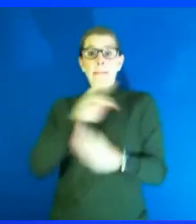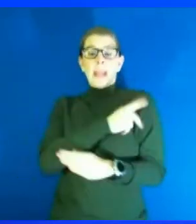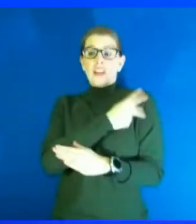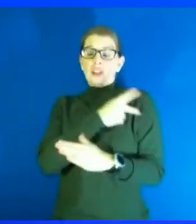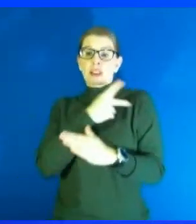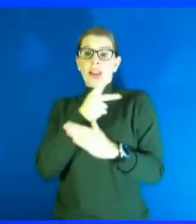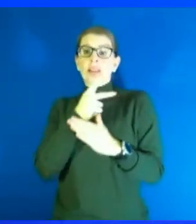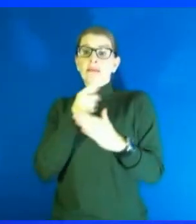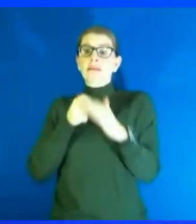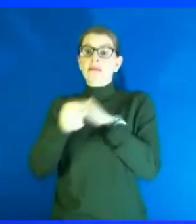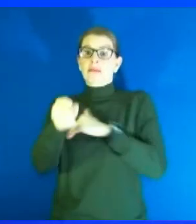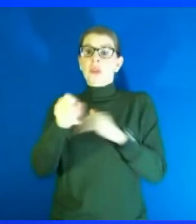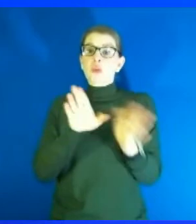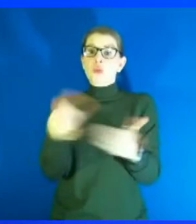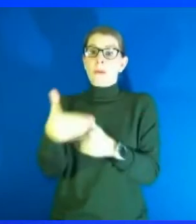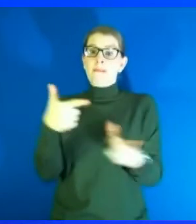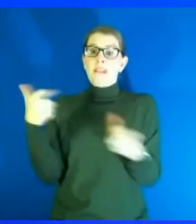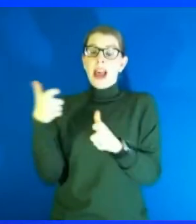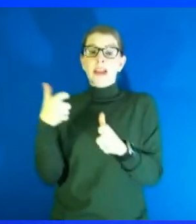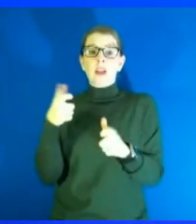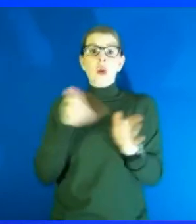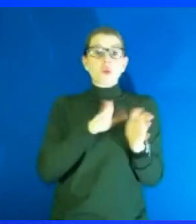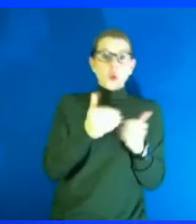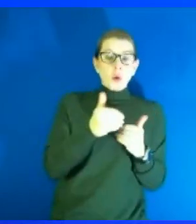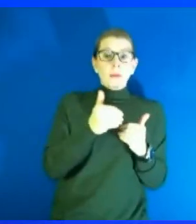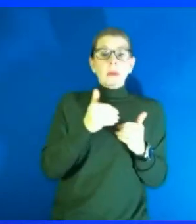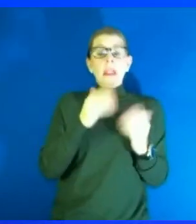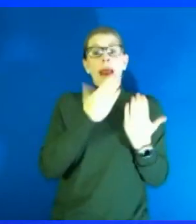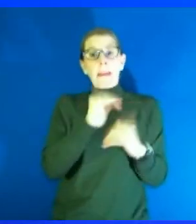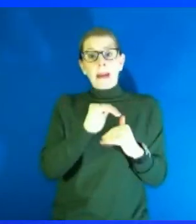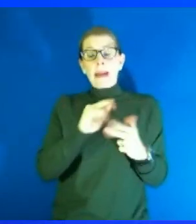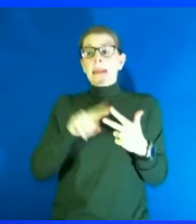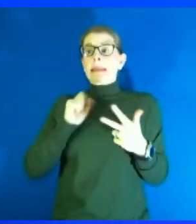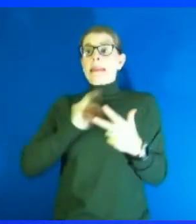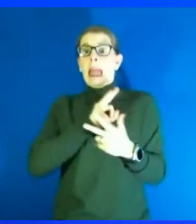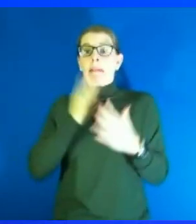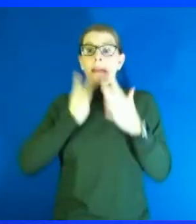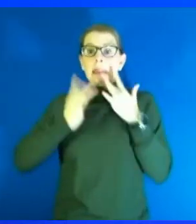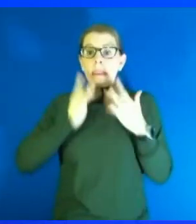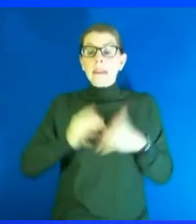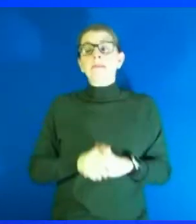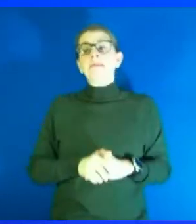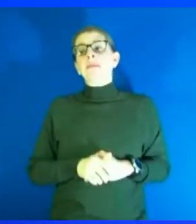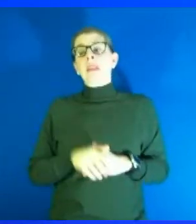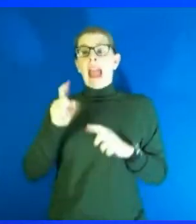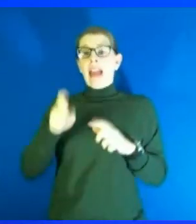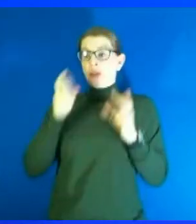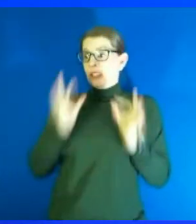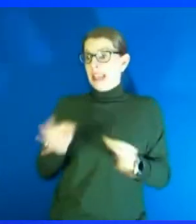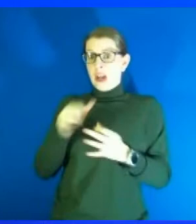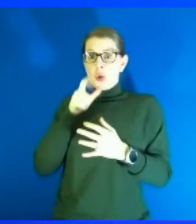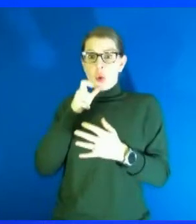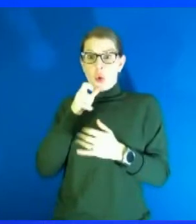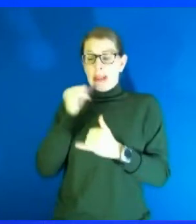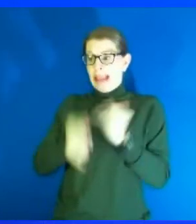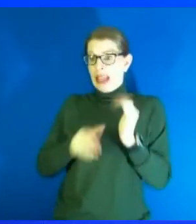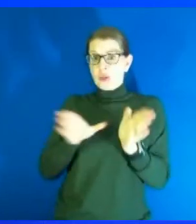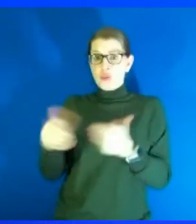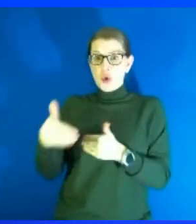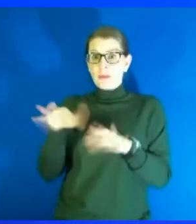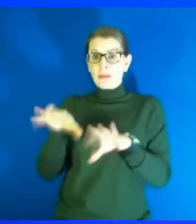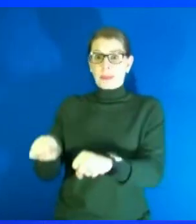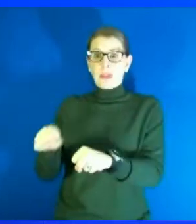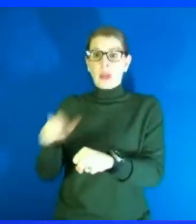are limited, staffing's limited, rooms are limited. And sometimes you really do have to decide who's going to get that last room. And it